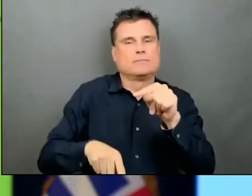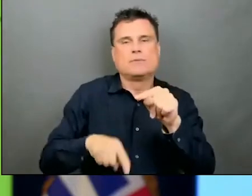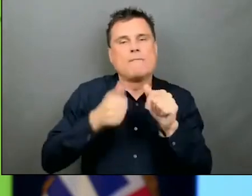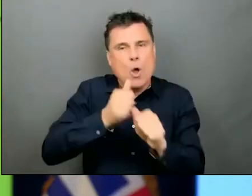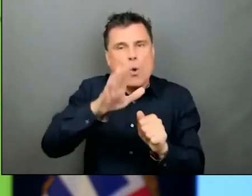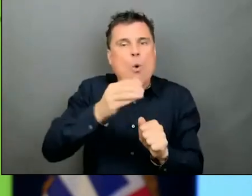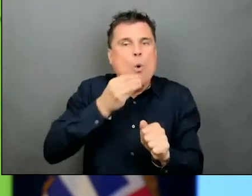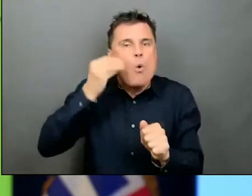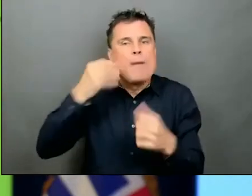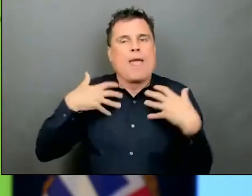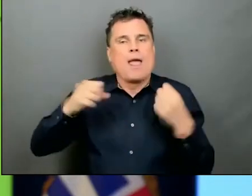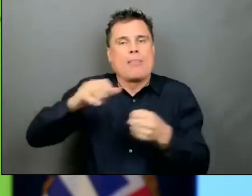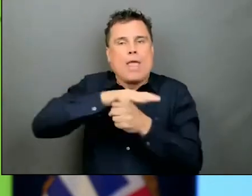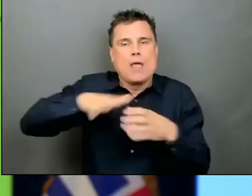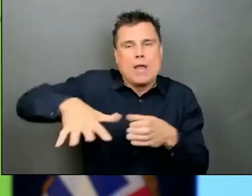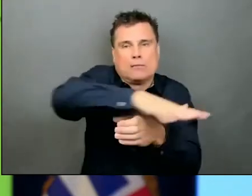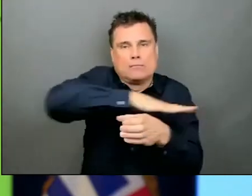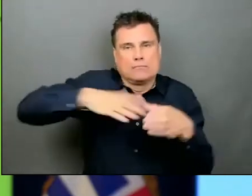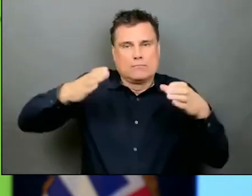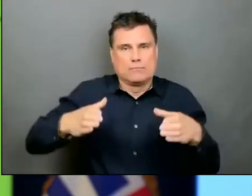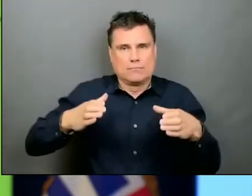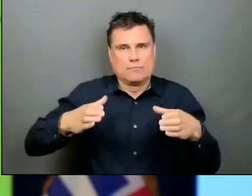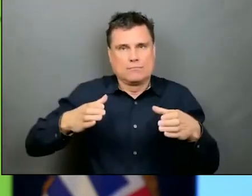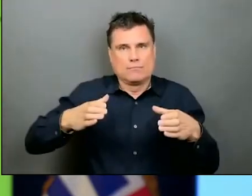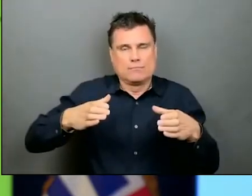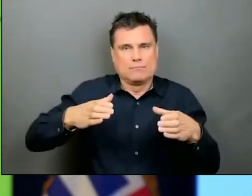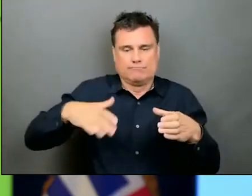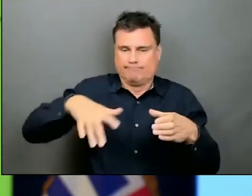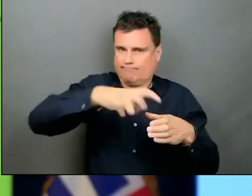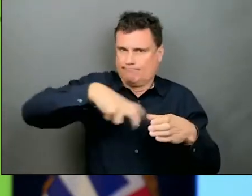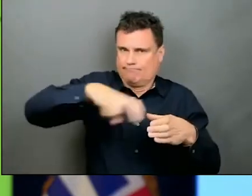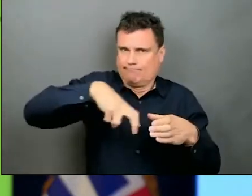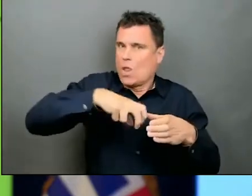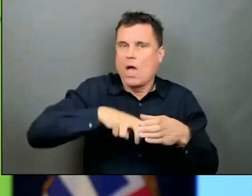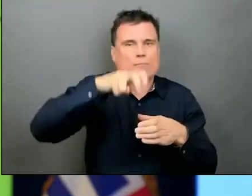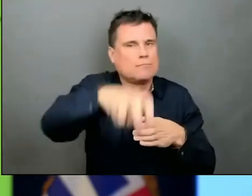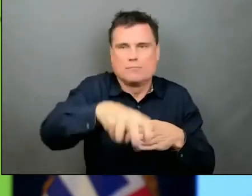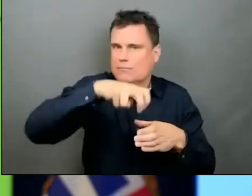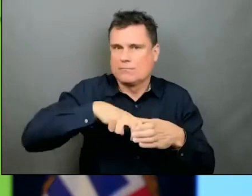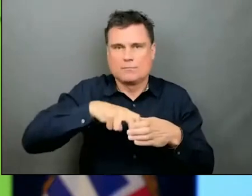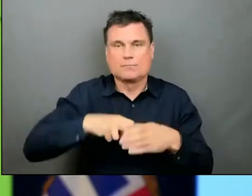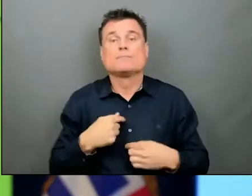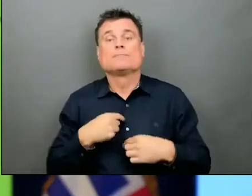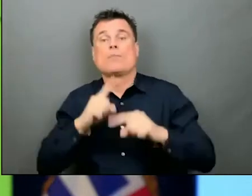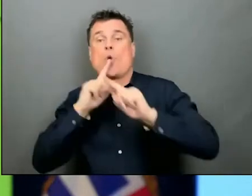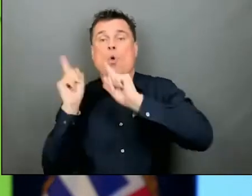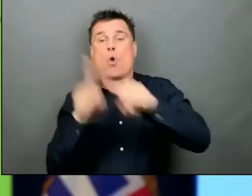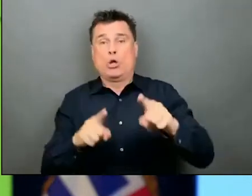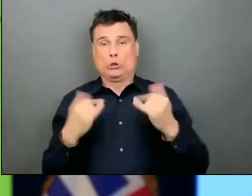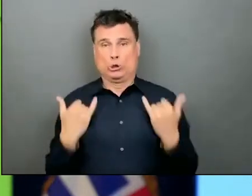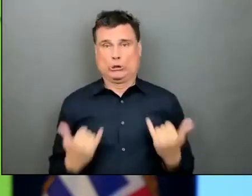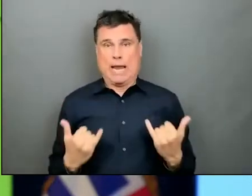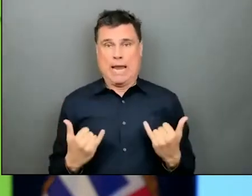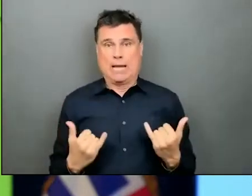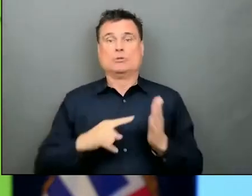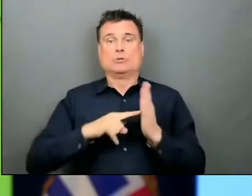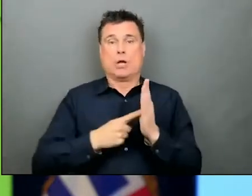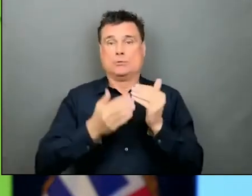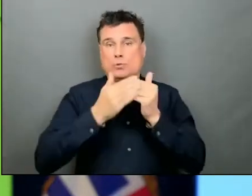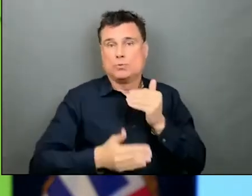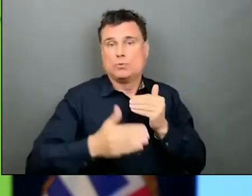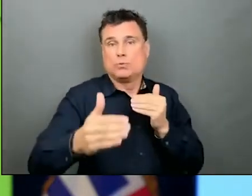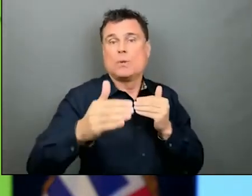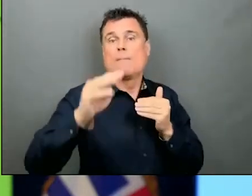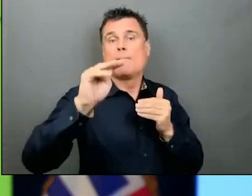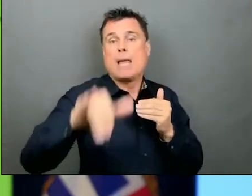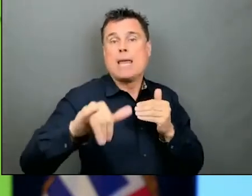effective immediately. This order will remain in place until after the May long weekend,